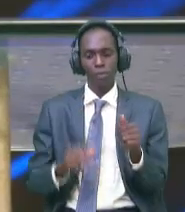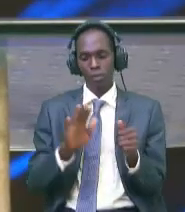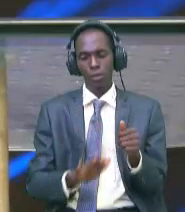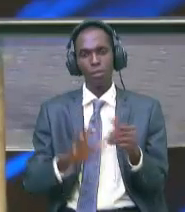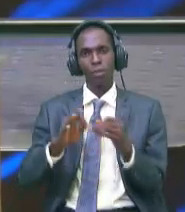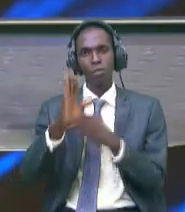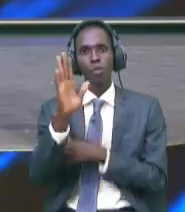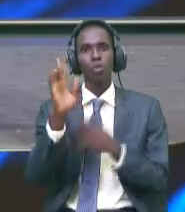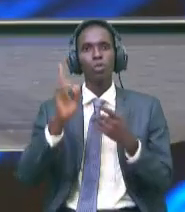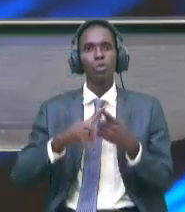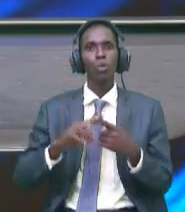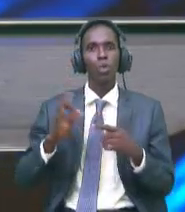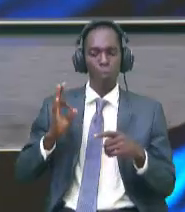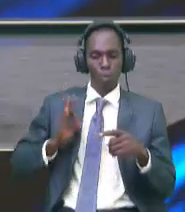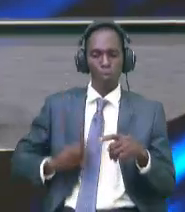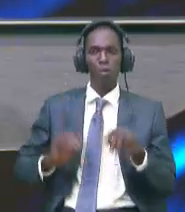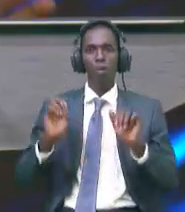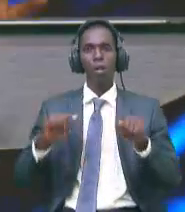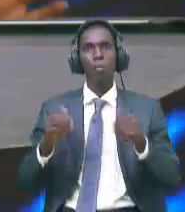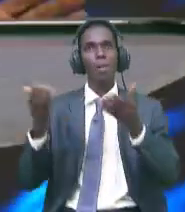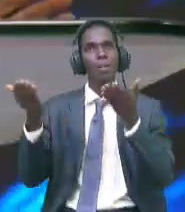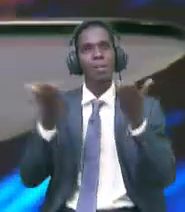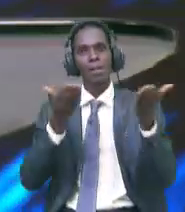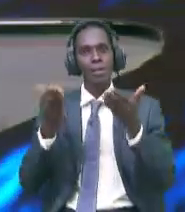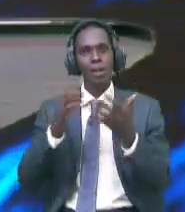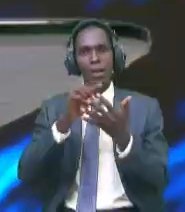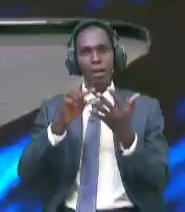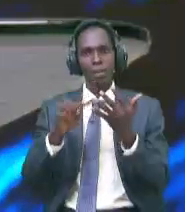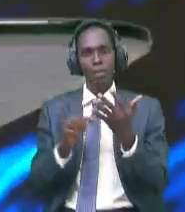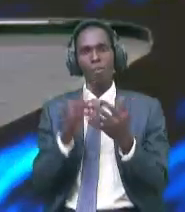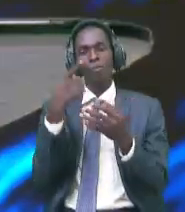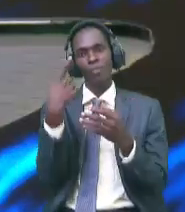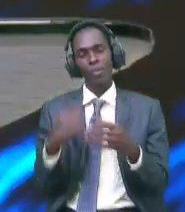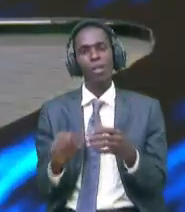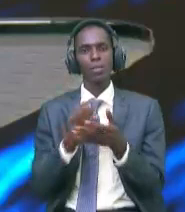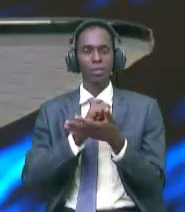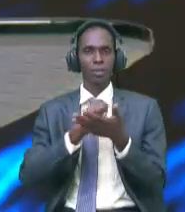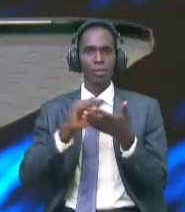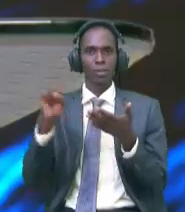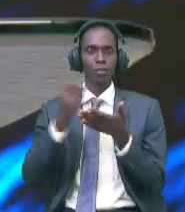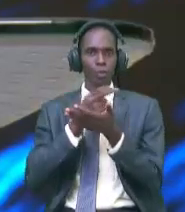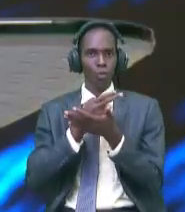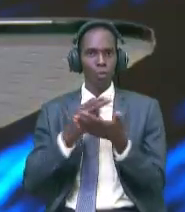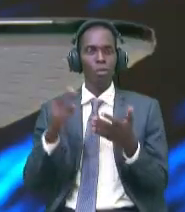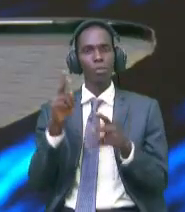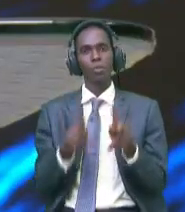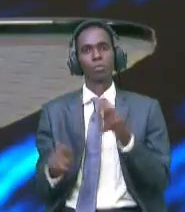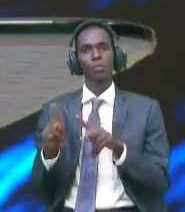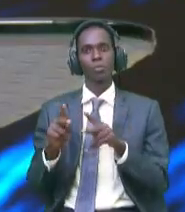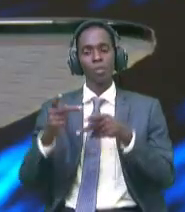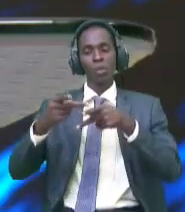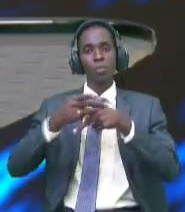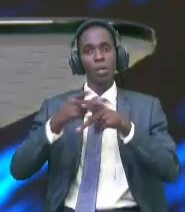to profitable service among the saints. Practical